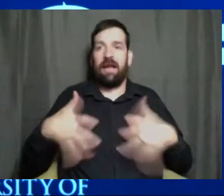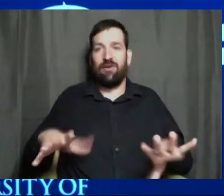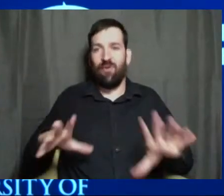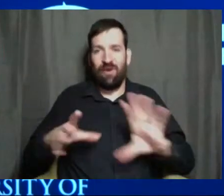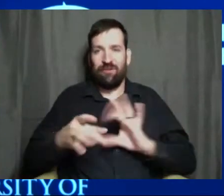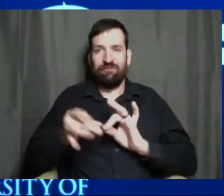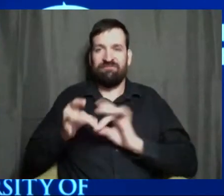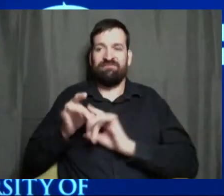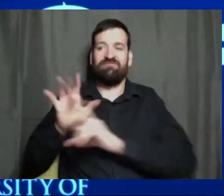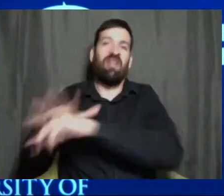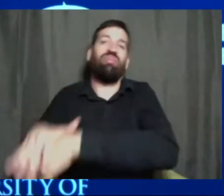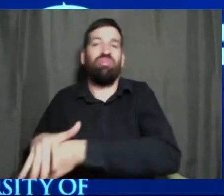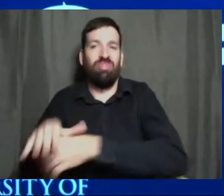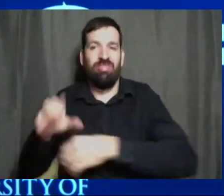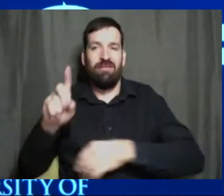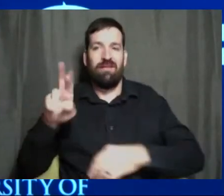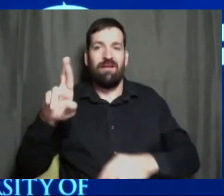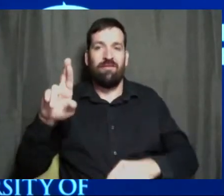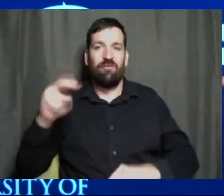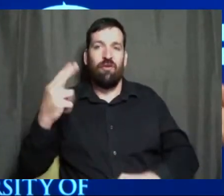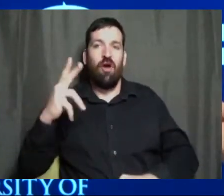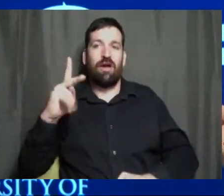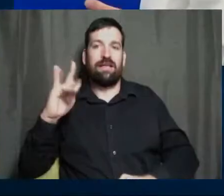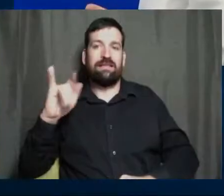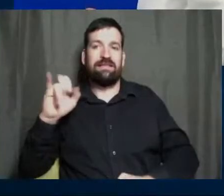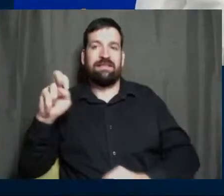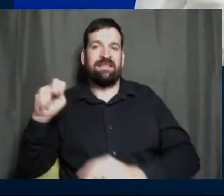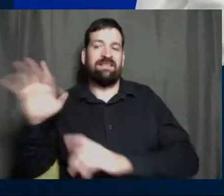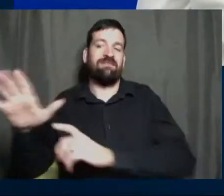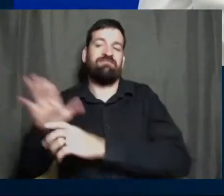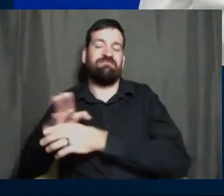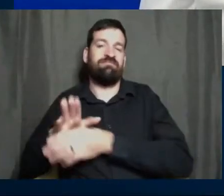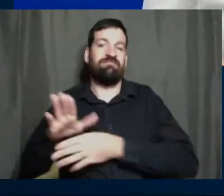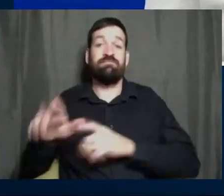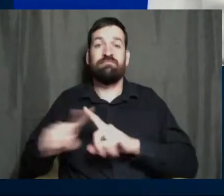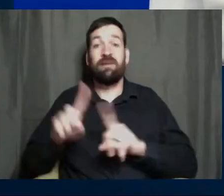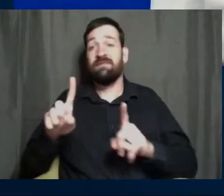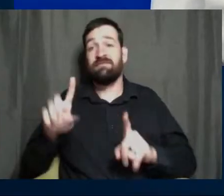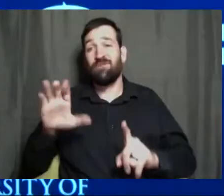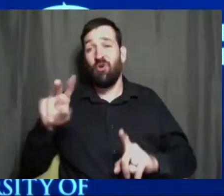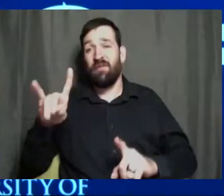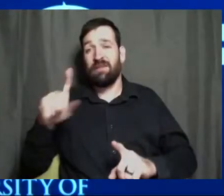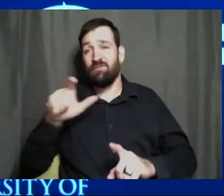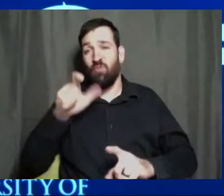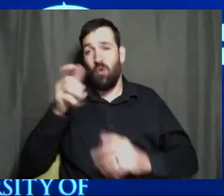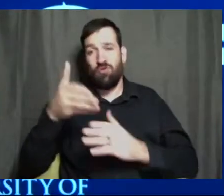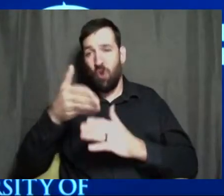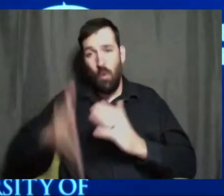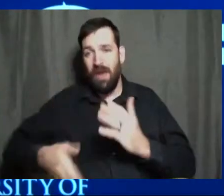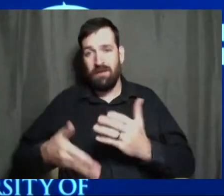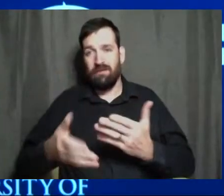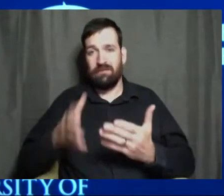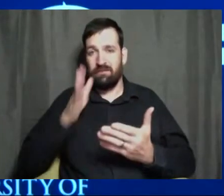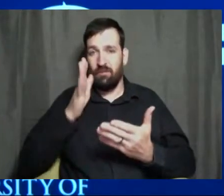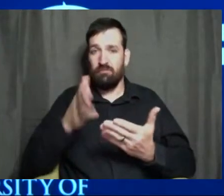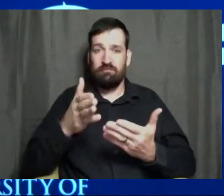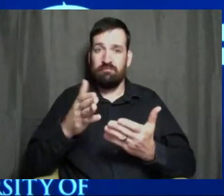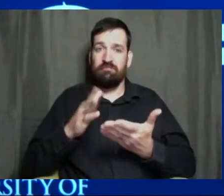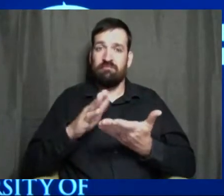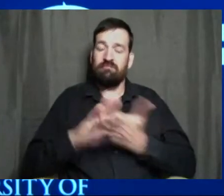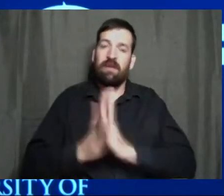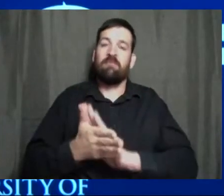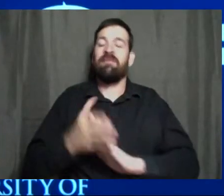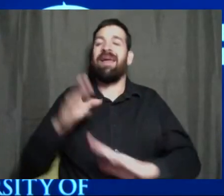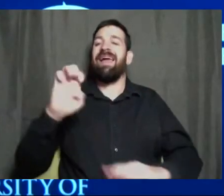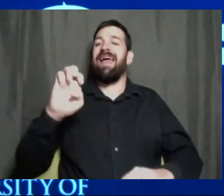Hawkinson's into his lane, but probably COVID isn't going to go away. It will become something that is what we call endemic to an area,